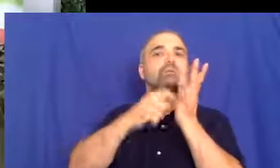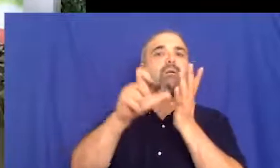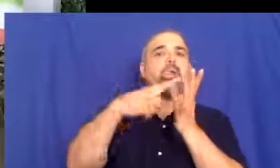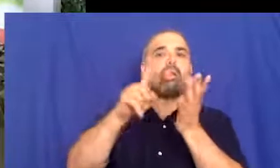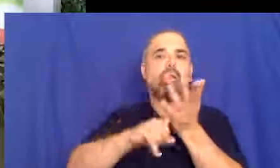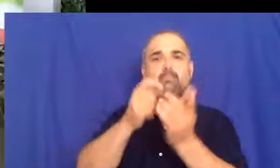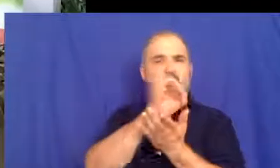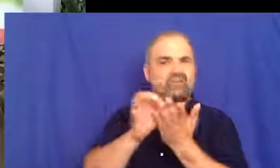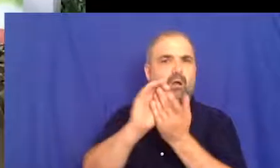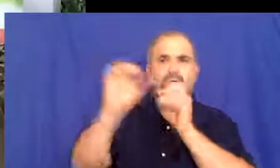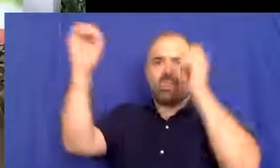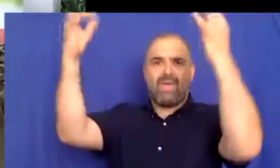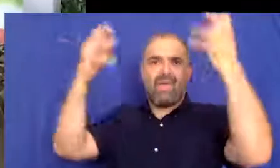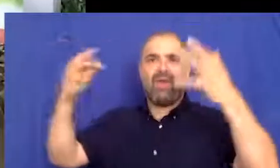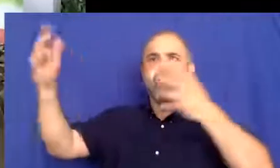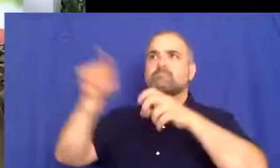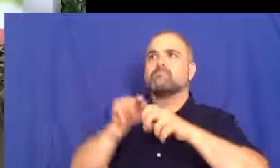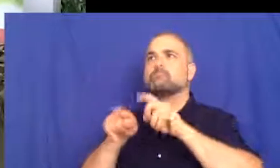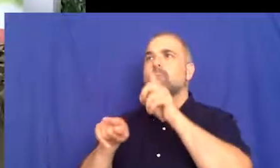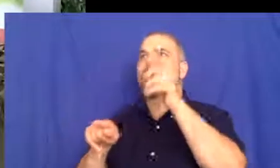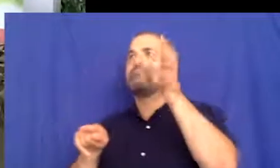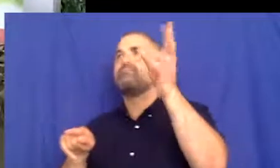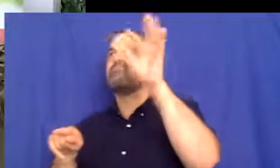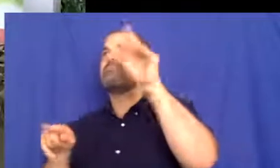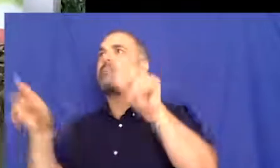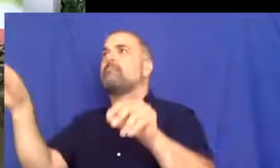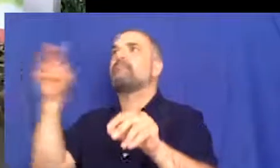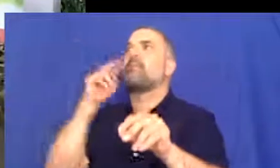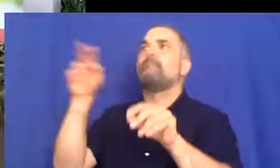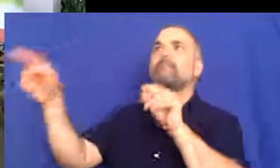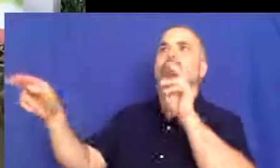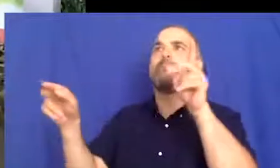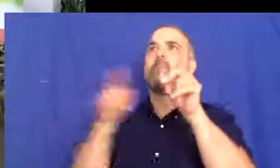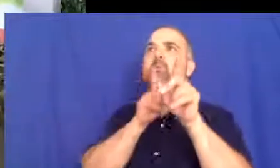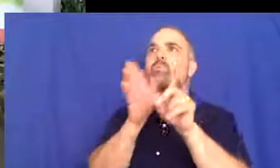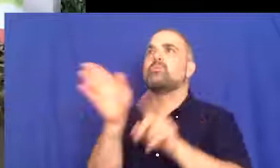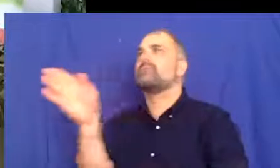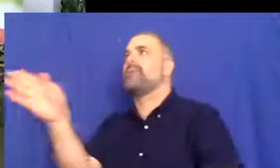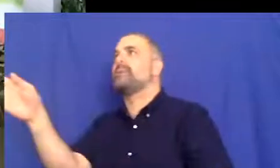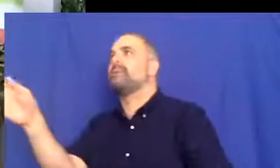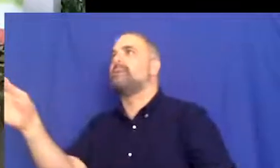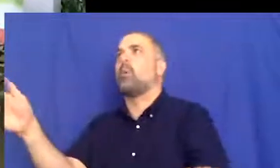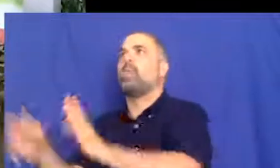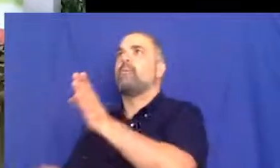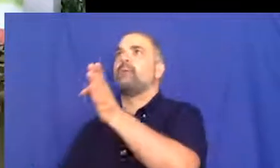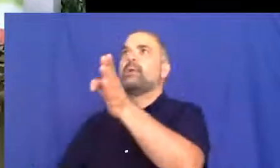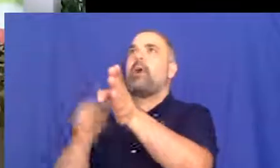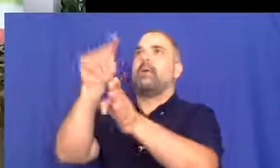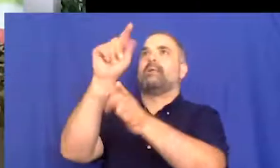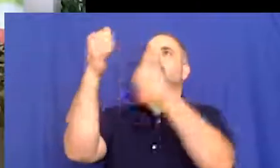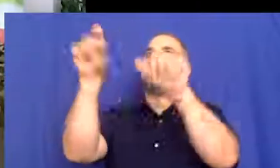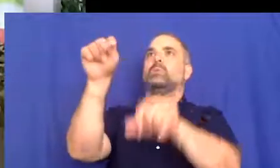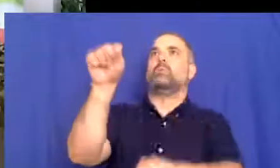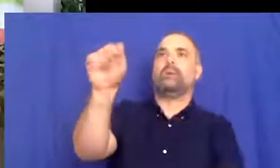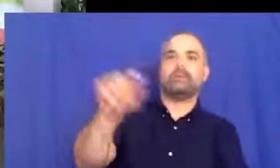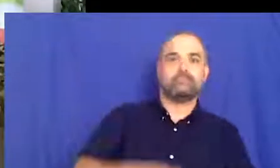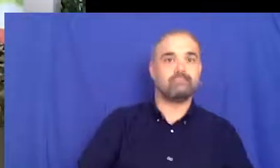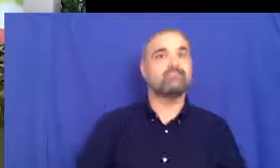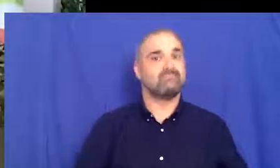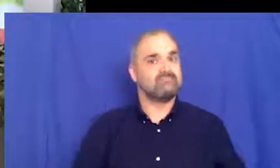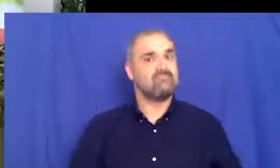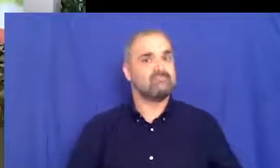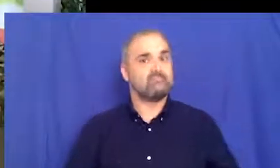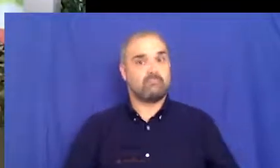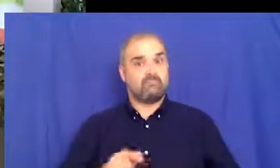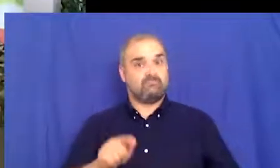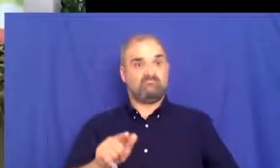side smells the best or tastes the best, he would actually follow that route to find his prey, so find his food.